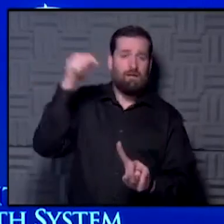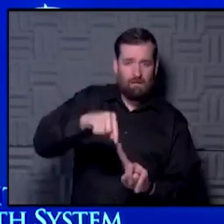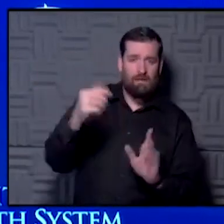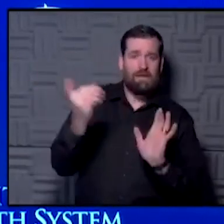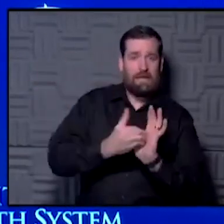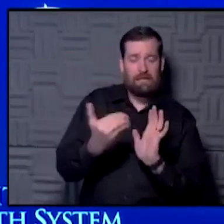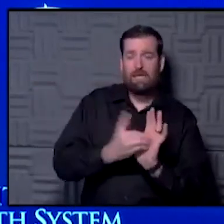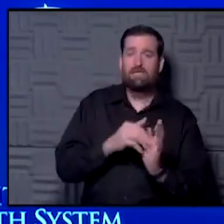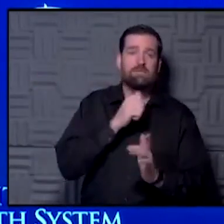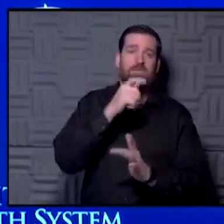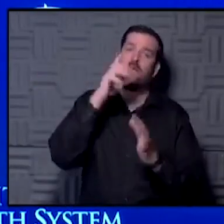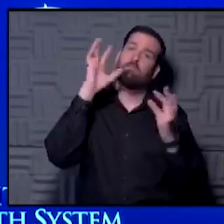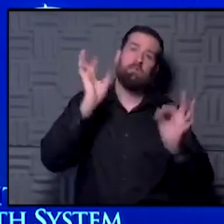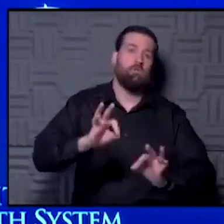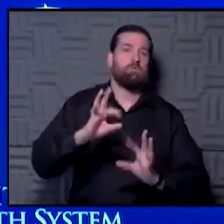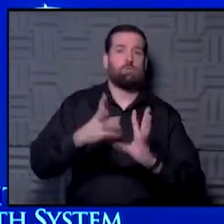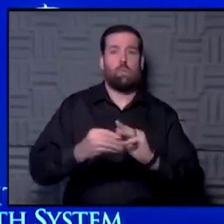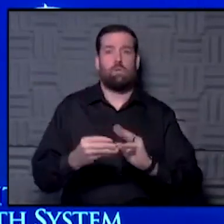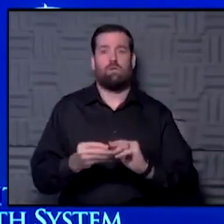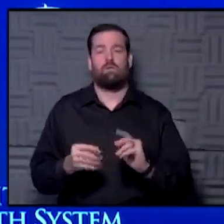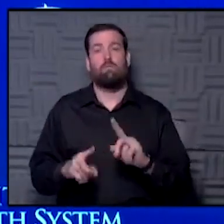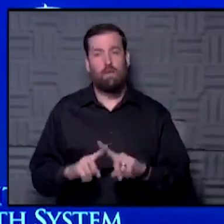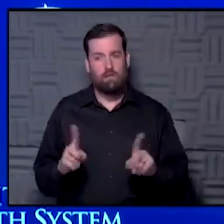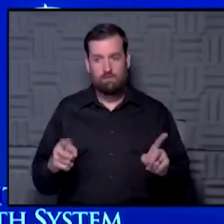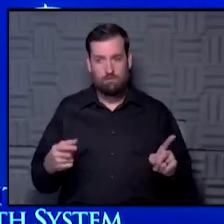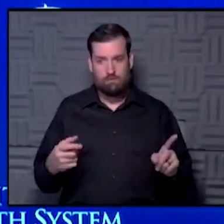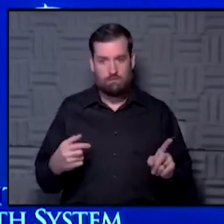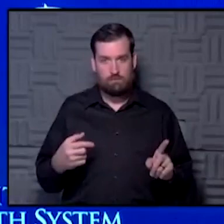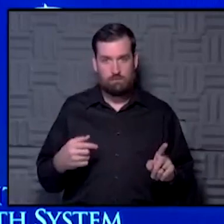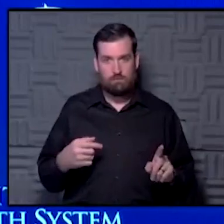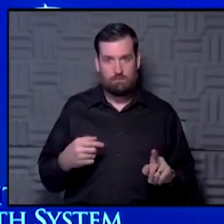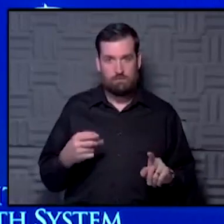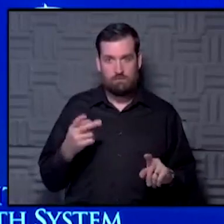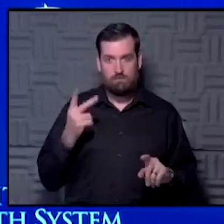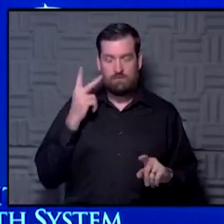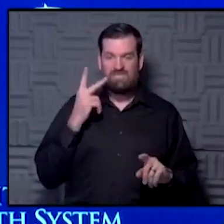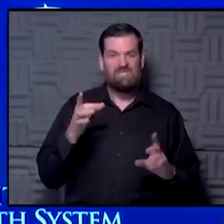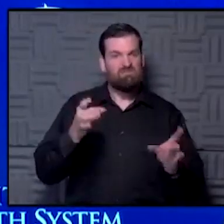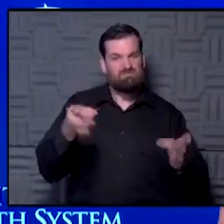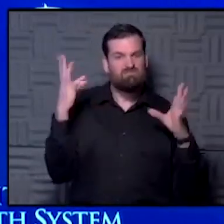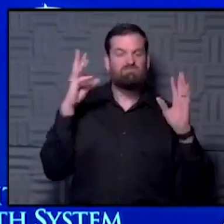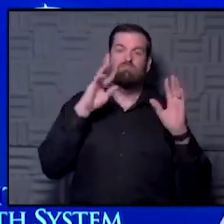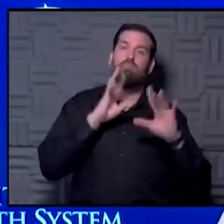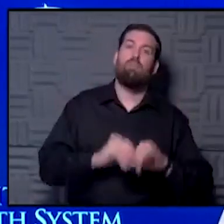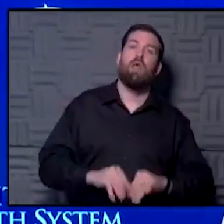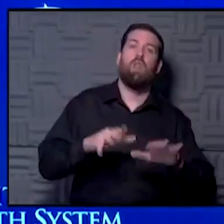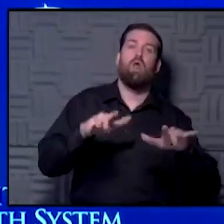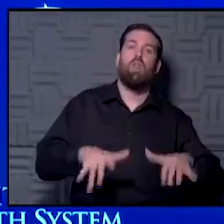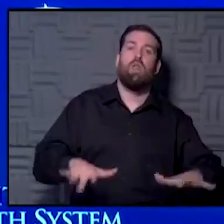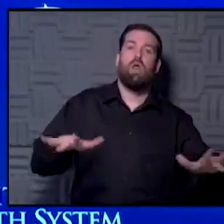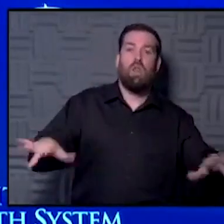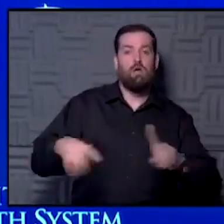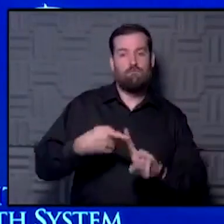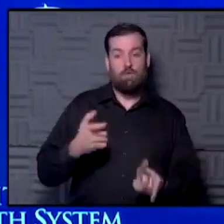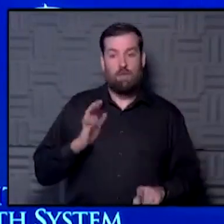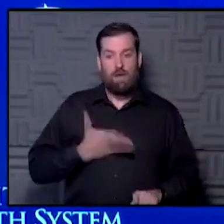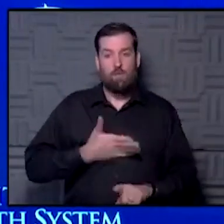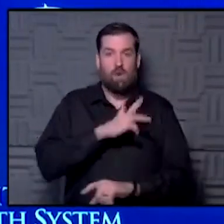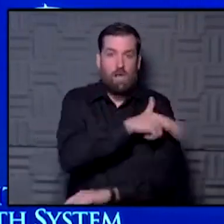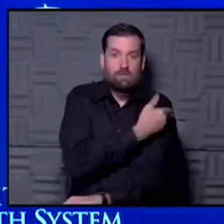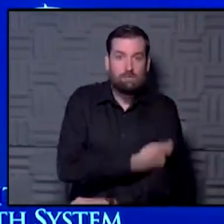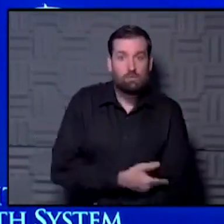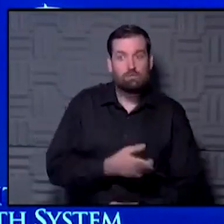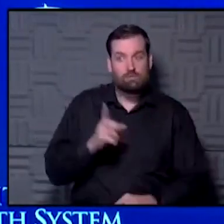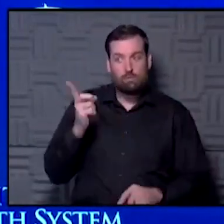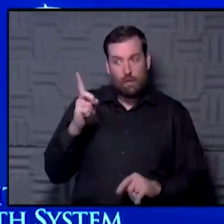It's not a perfect story, but we don't see these terrible outbreaks coming from our hospital units